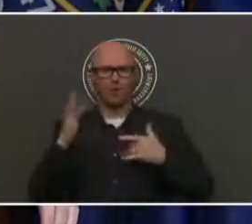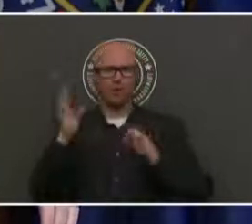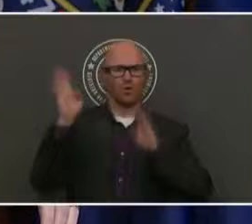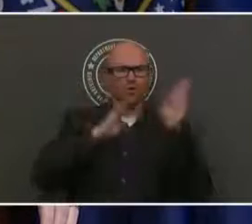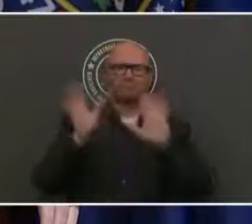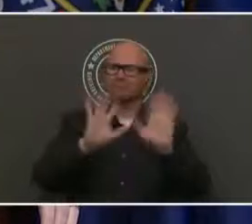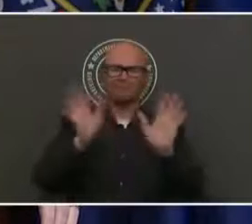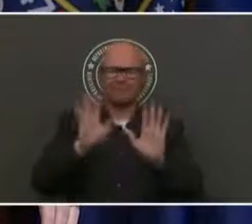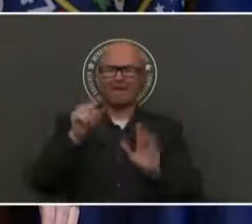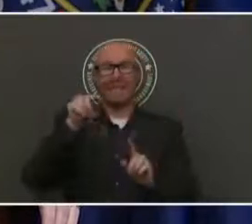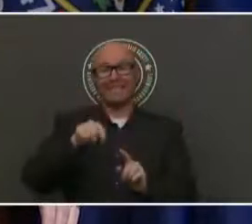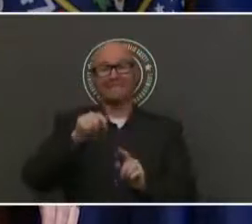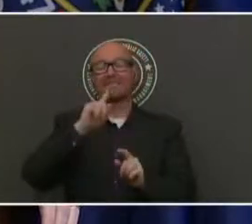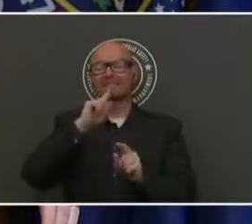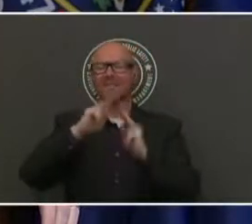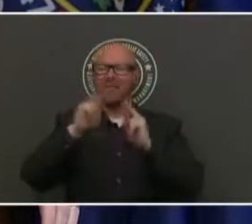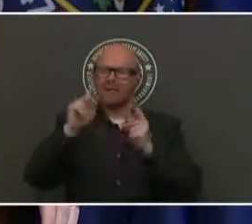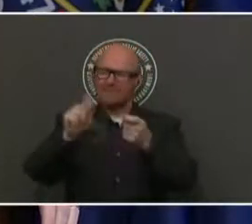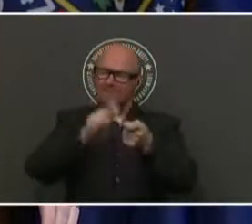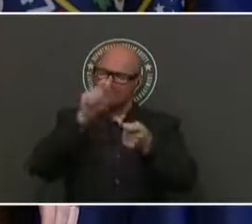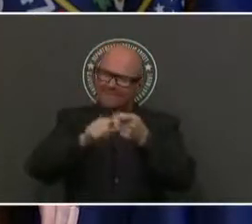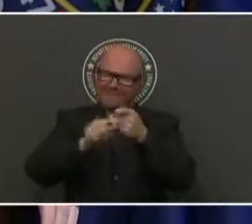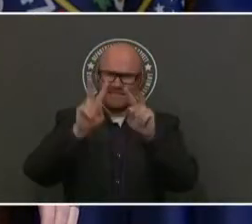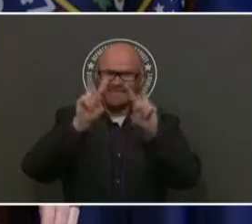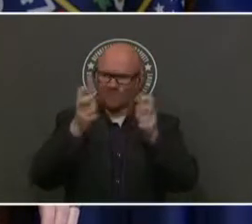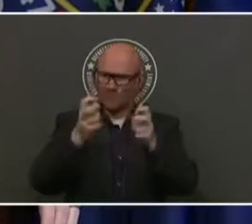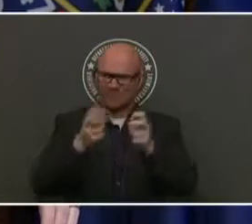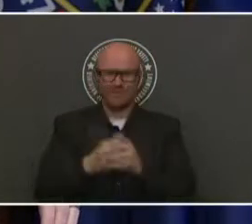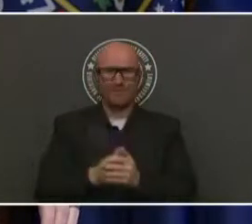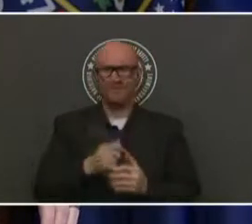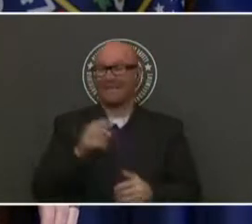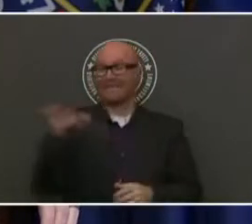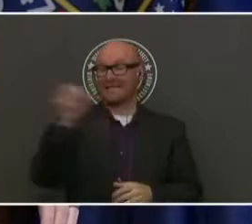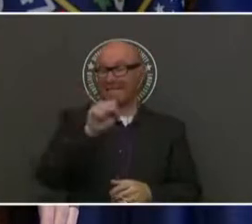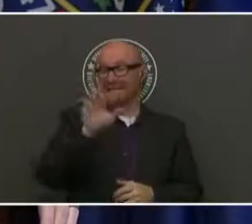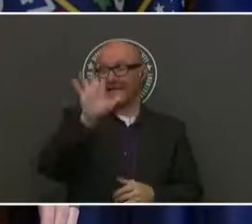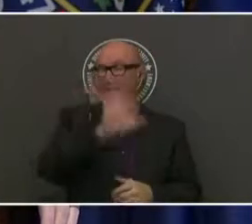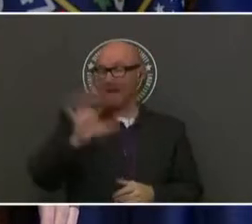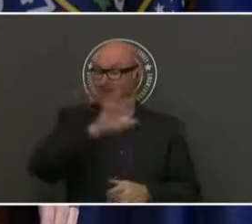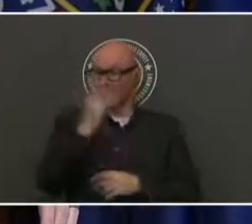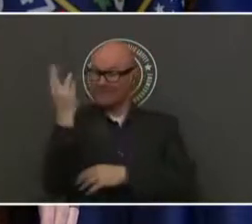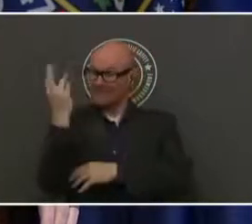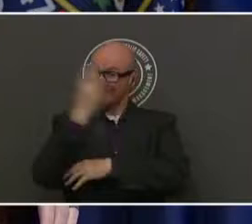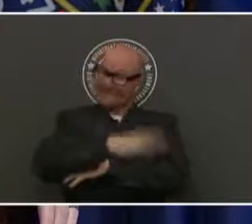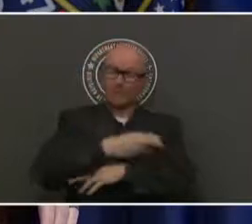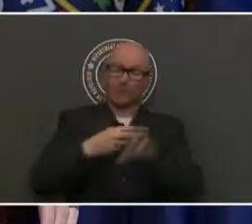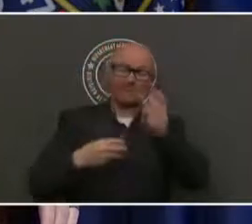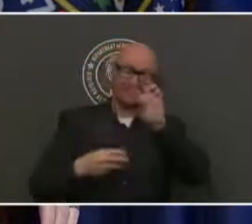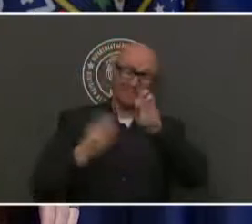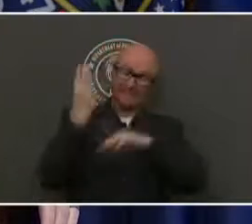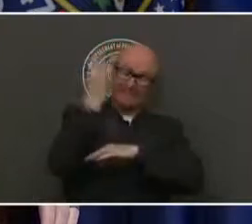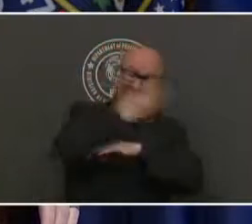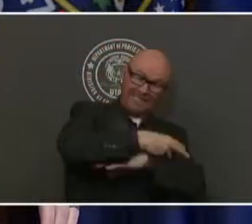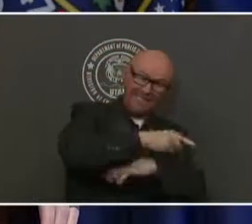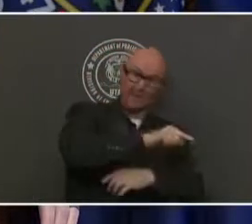specific issue, and it doesn't manifest itself until at least 6 days. So 6 to 13 days. I think day 9 has kind of